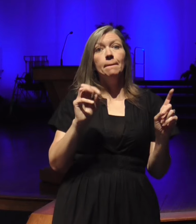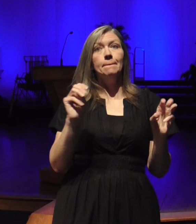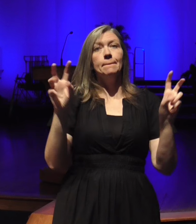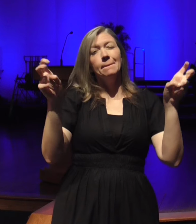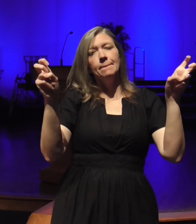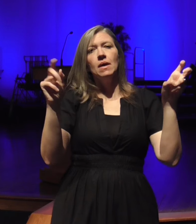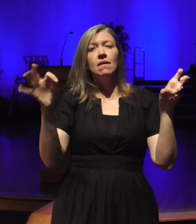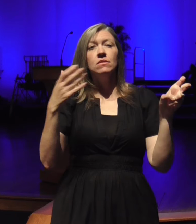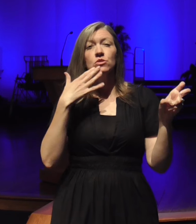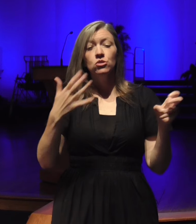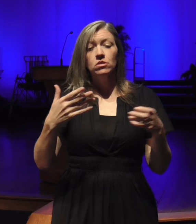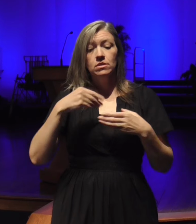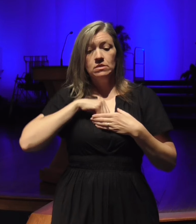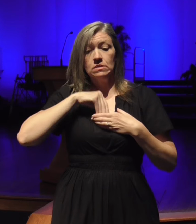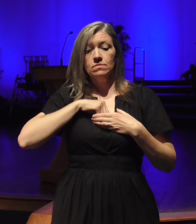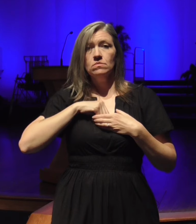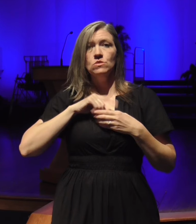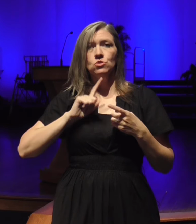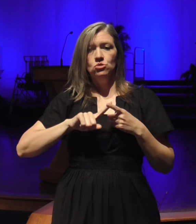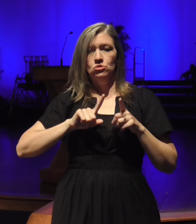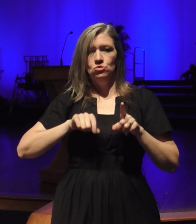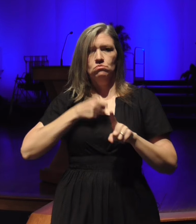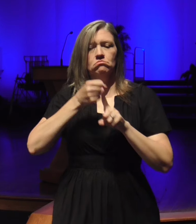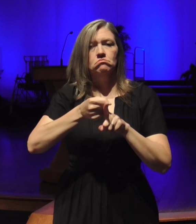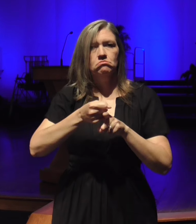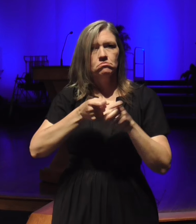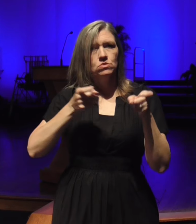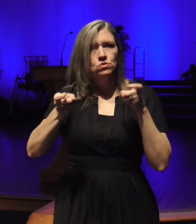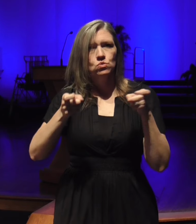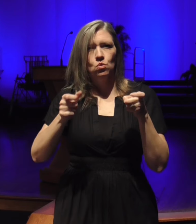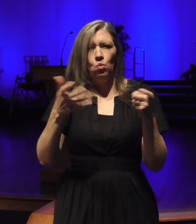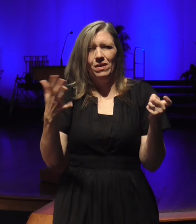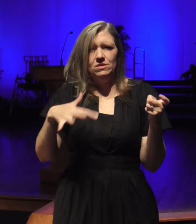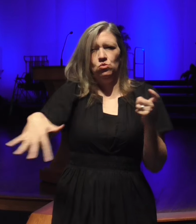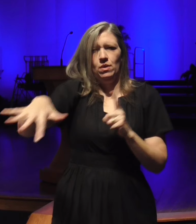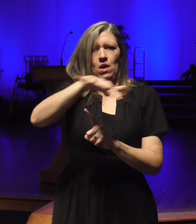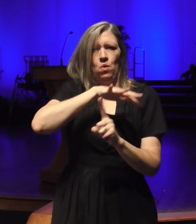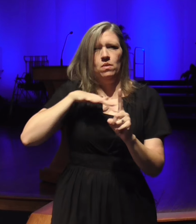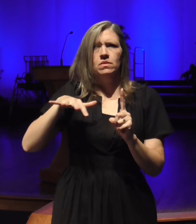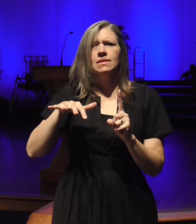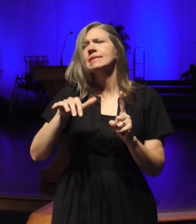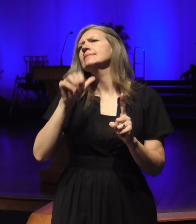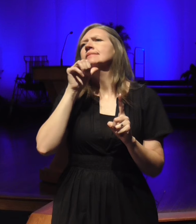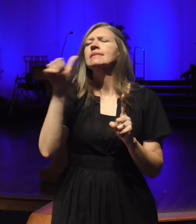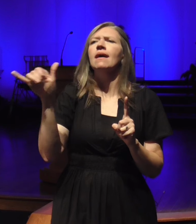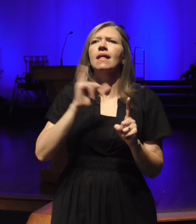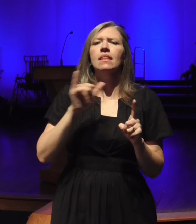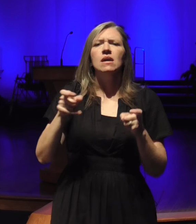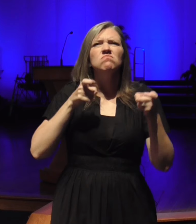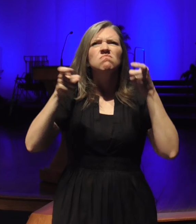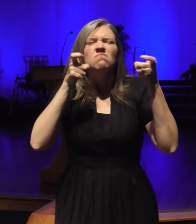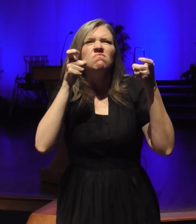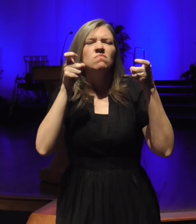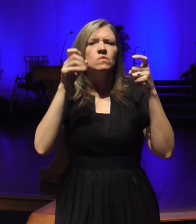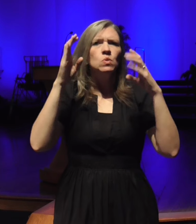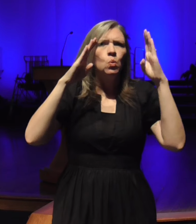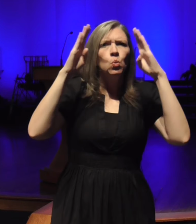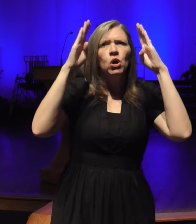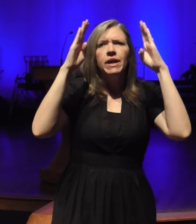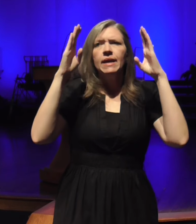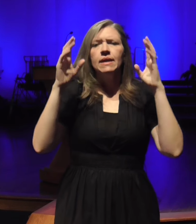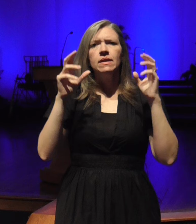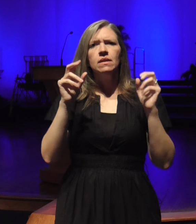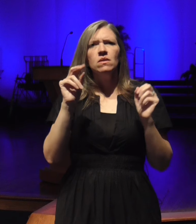I disciplined enough to allow this kingdom of good within me to govern all that